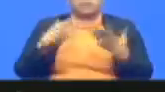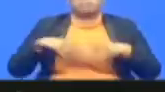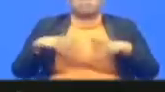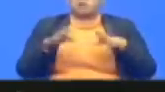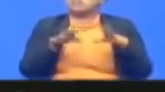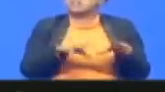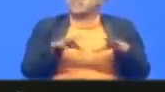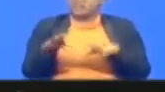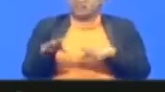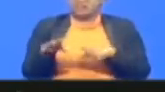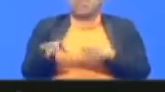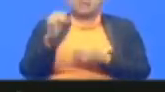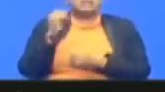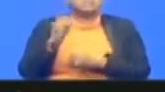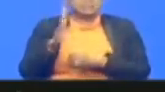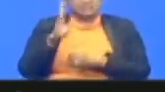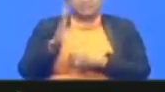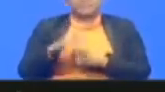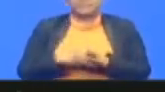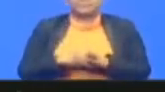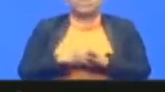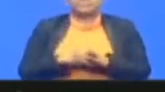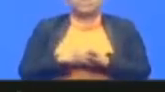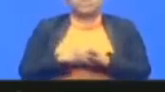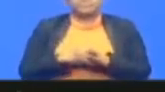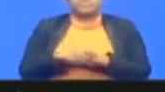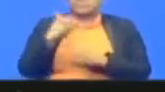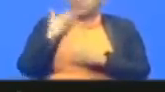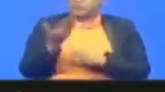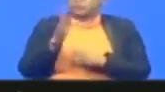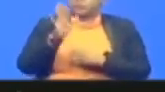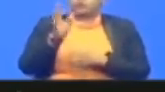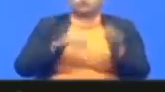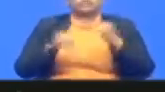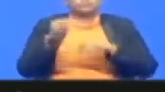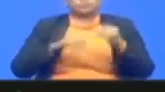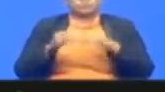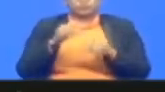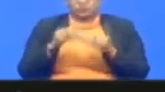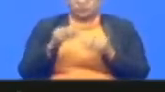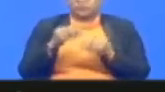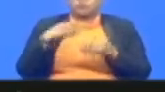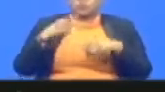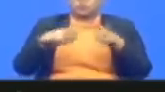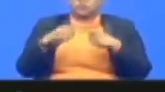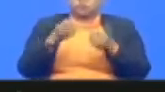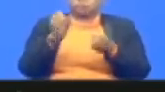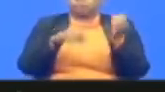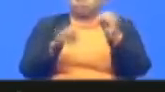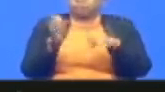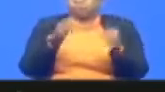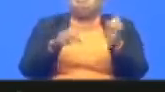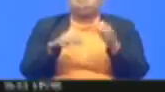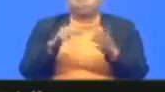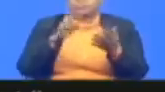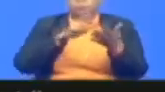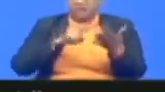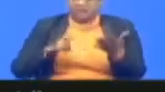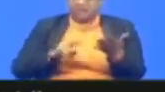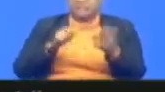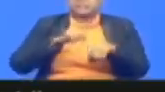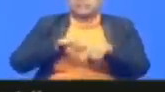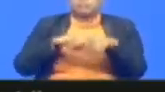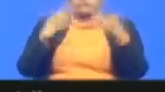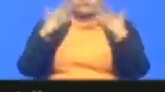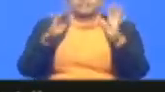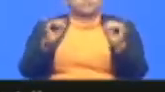very expensive. Yeah, yeah. All right. Well, thanks for your contribution. Of course, keep your comments coming in and we'll sample more at the end of this broadcast.